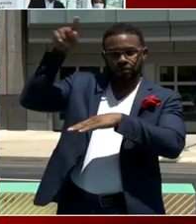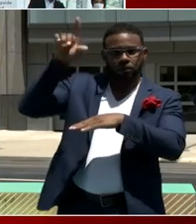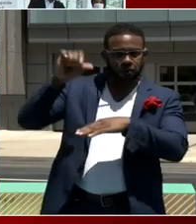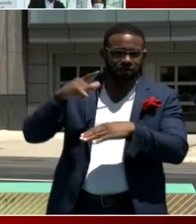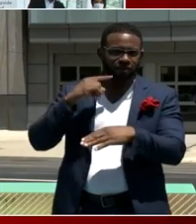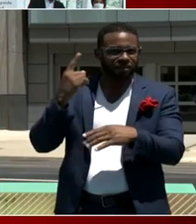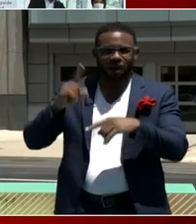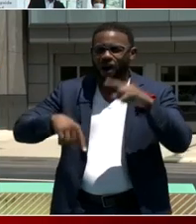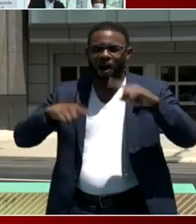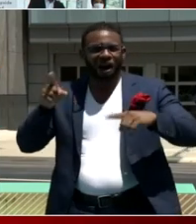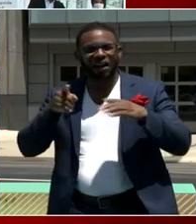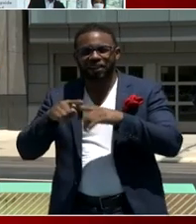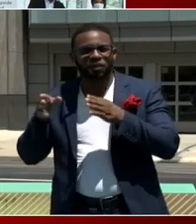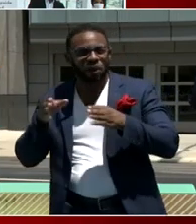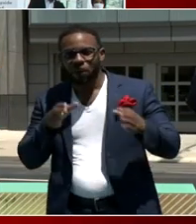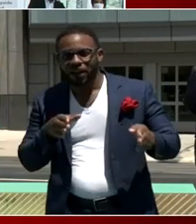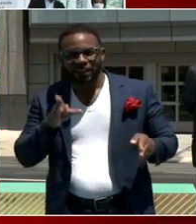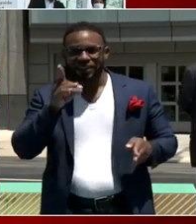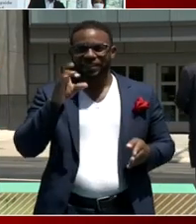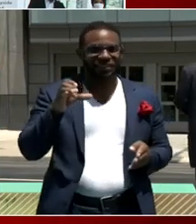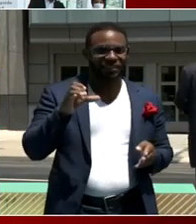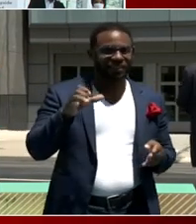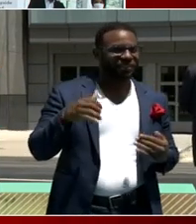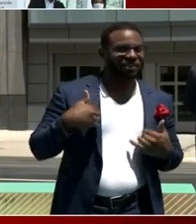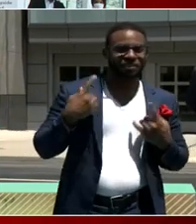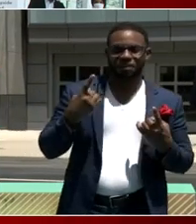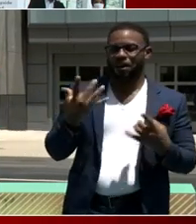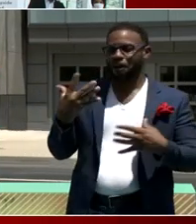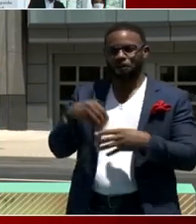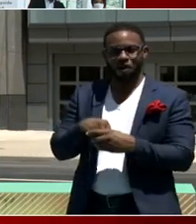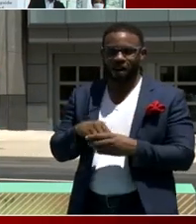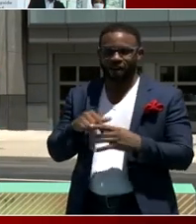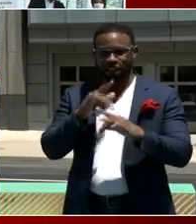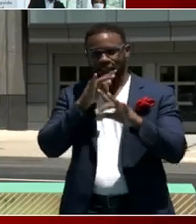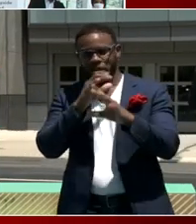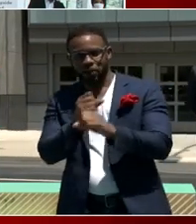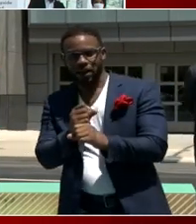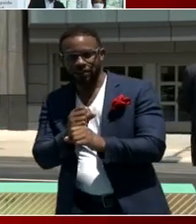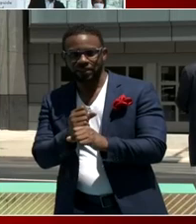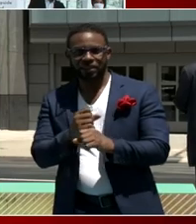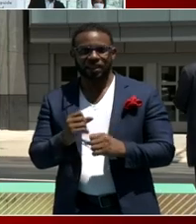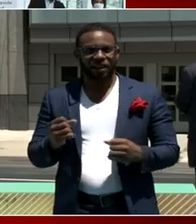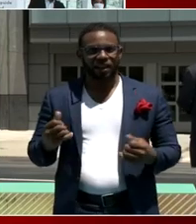So there are all kinds of ways that the district has been involved in attracting